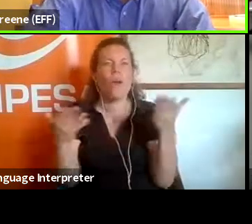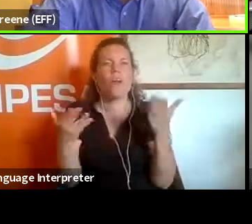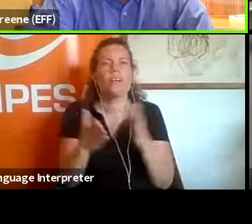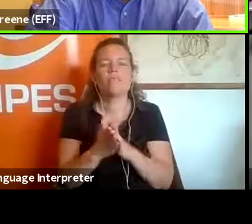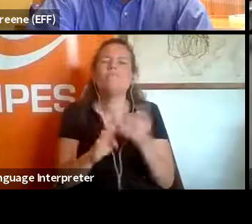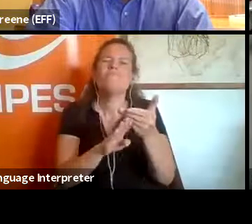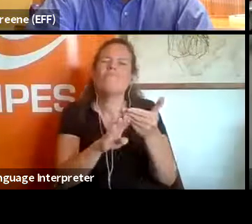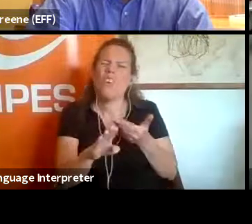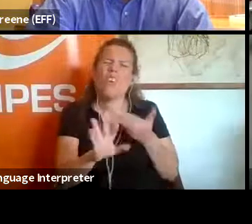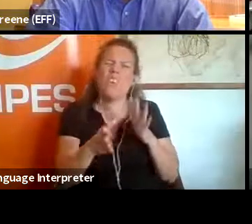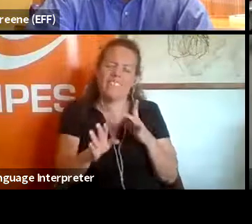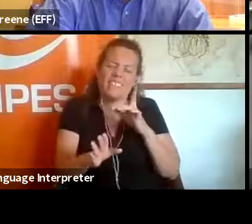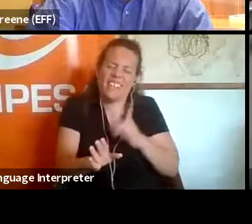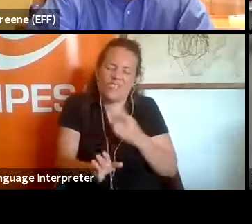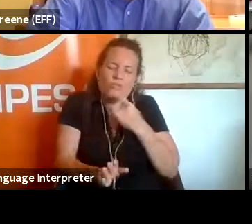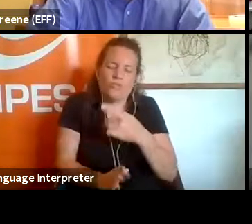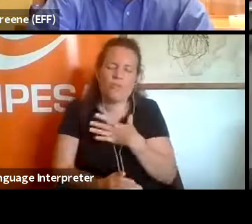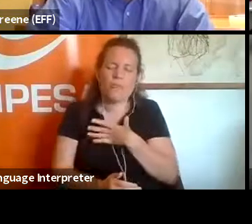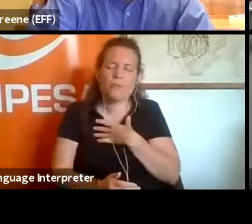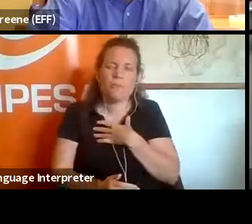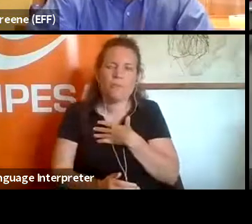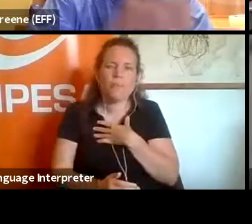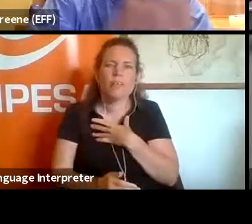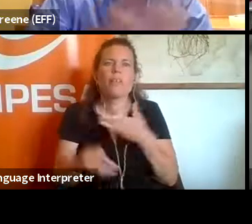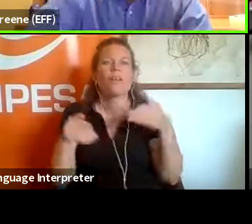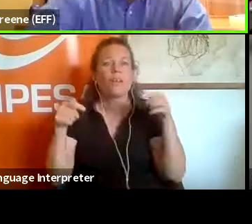earlier that the current